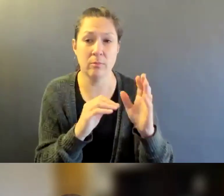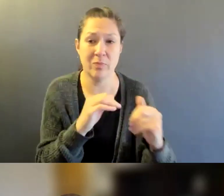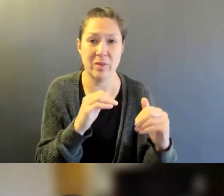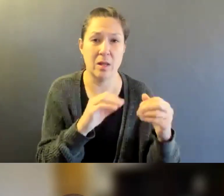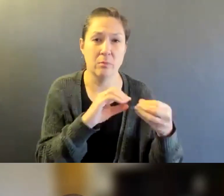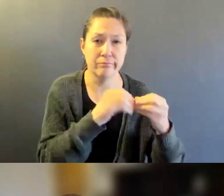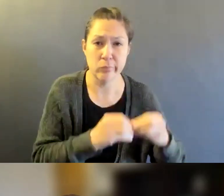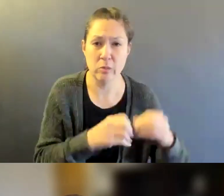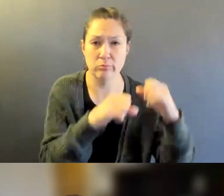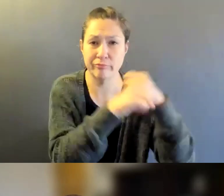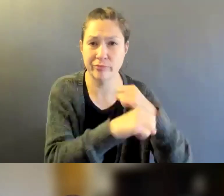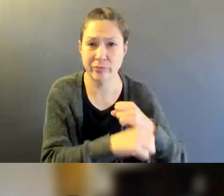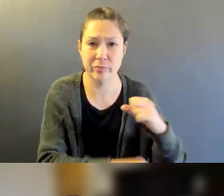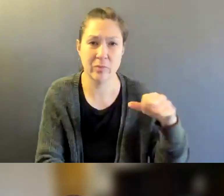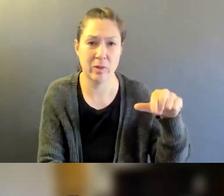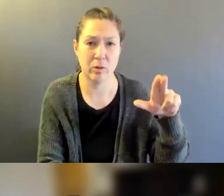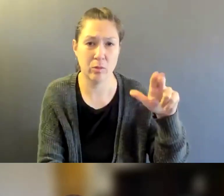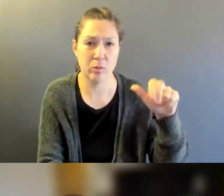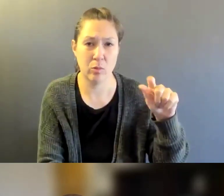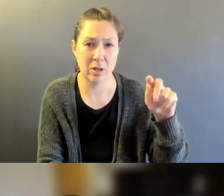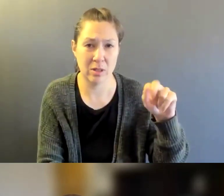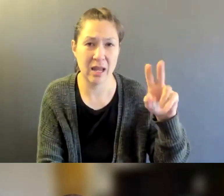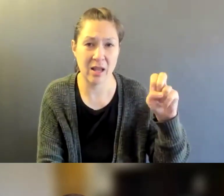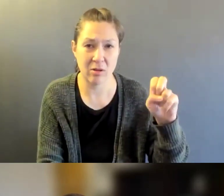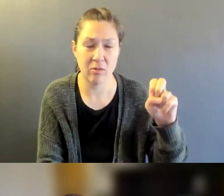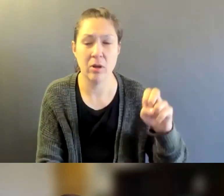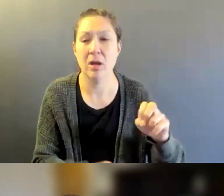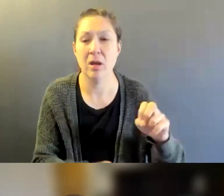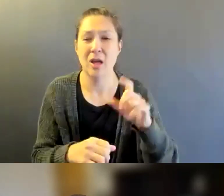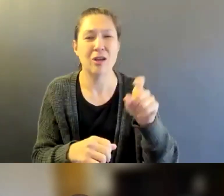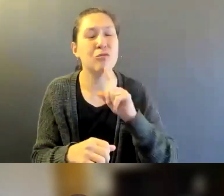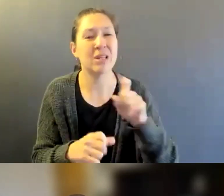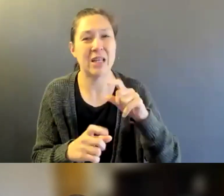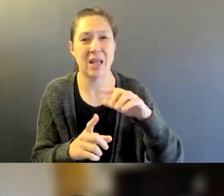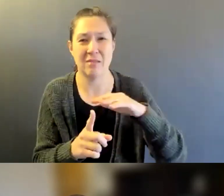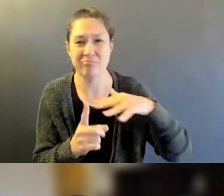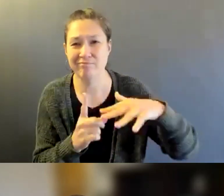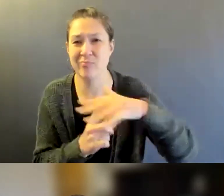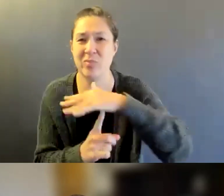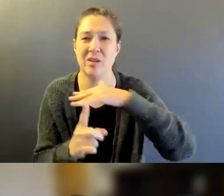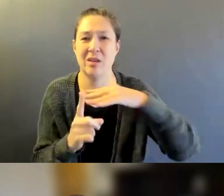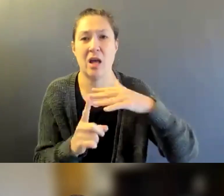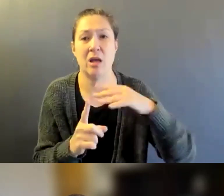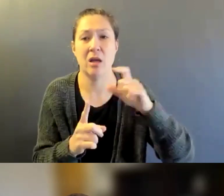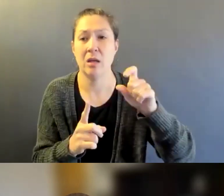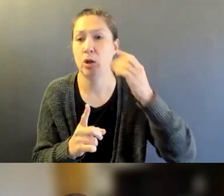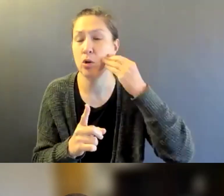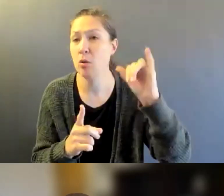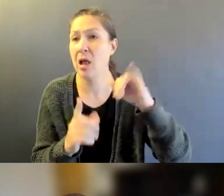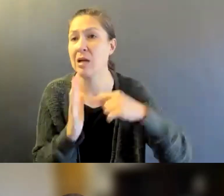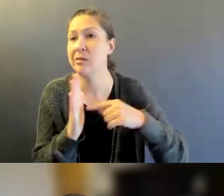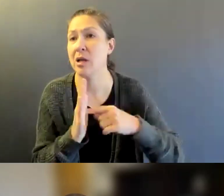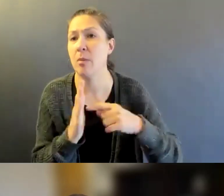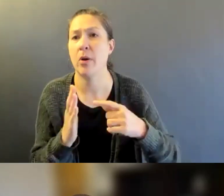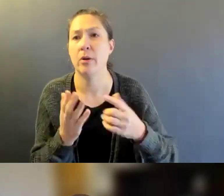picture that the qualitative data is coming from. So at a minimum, how many people did you talk to in order to